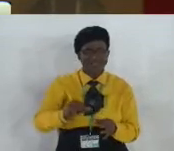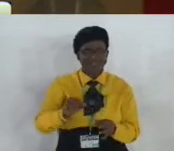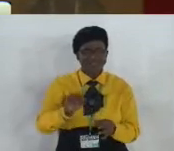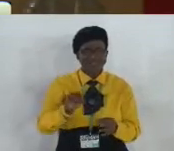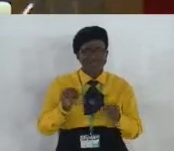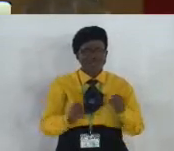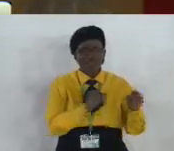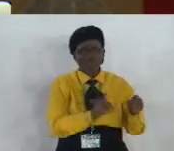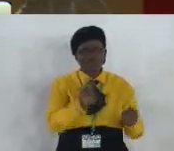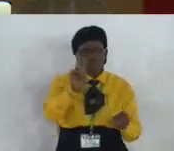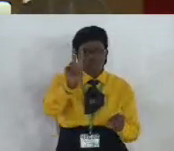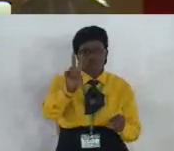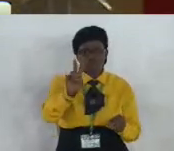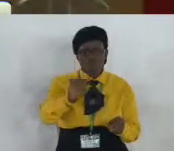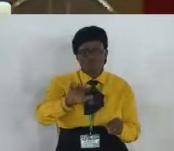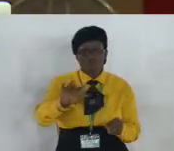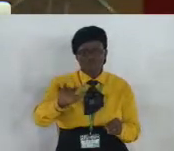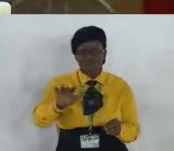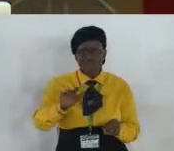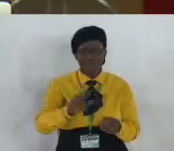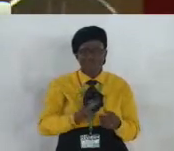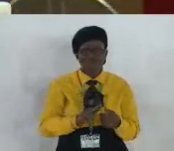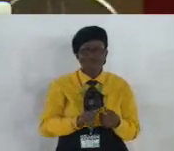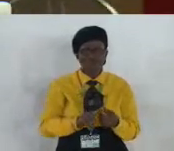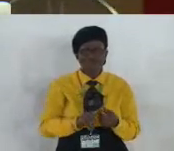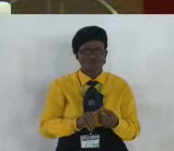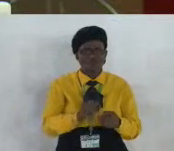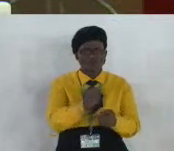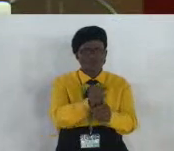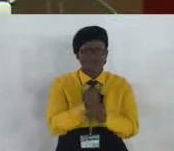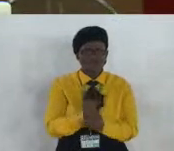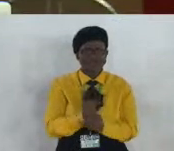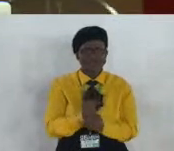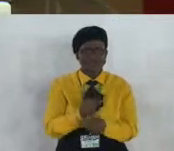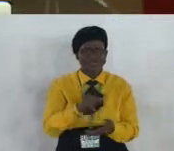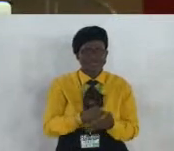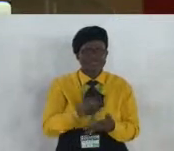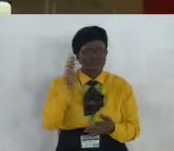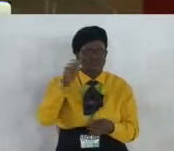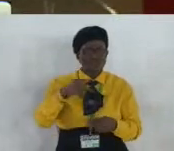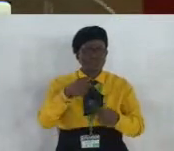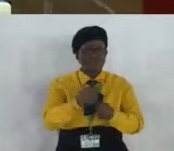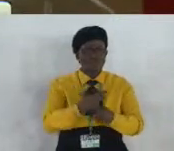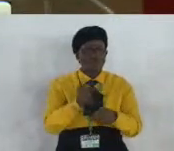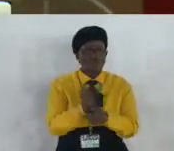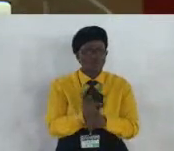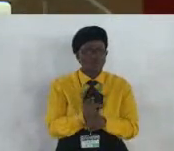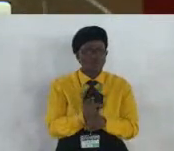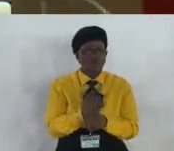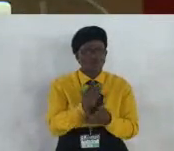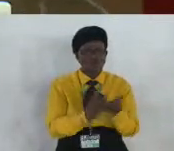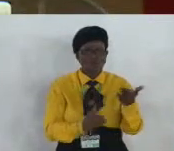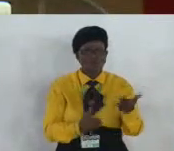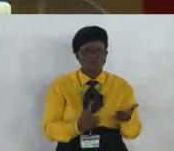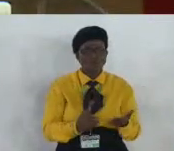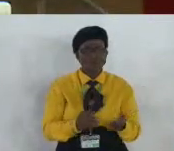together, they can produce some kind of sound.